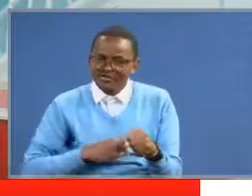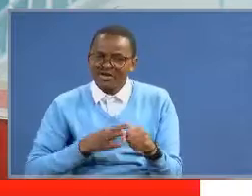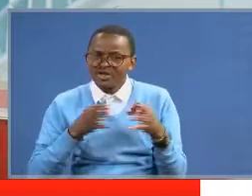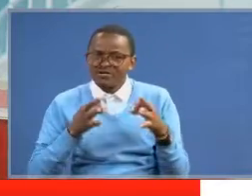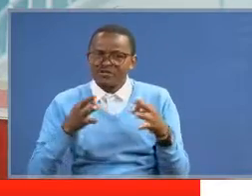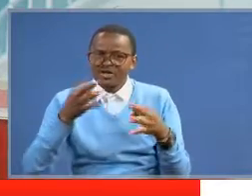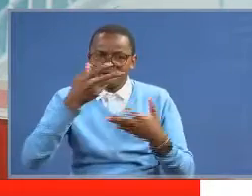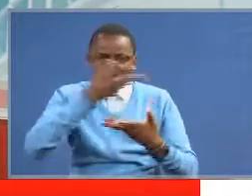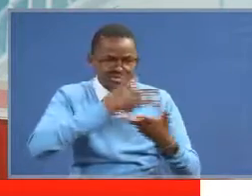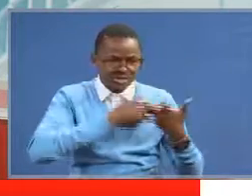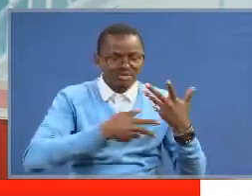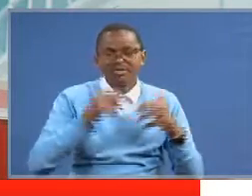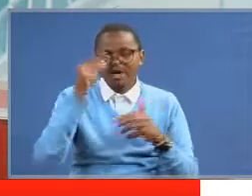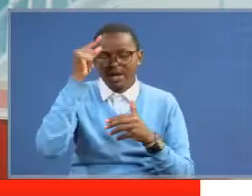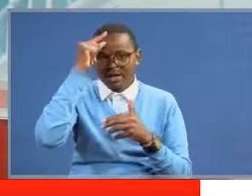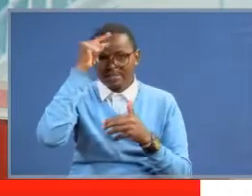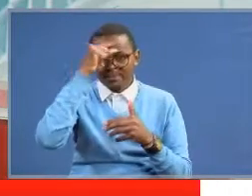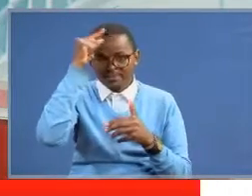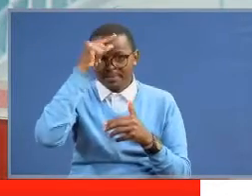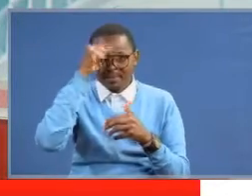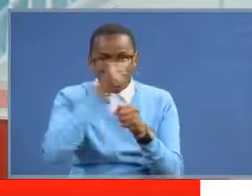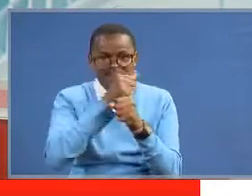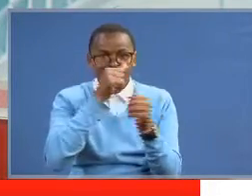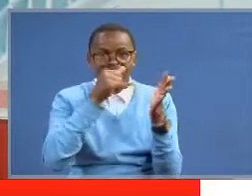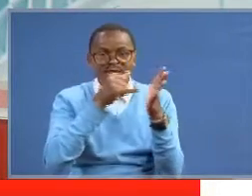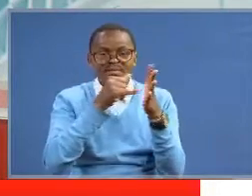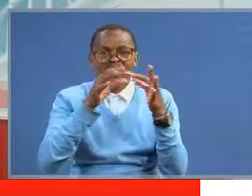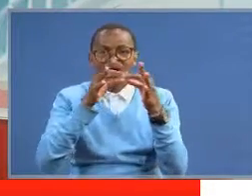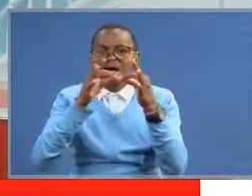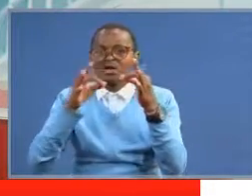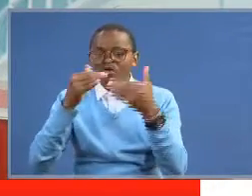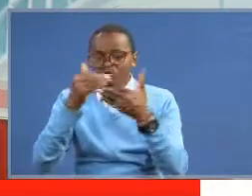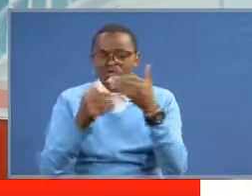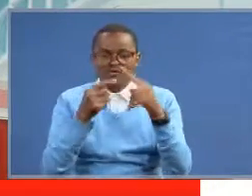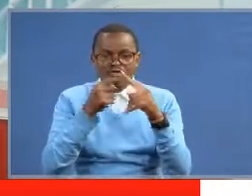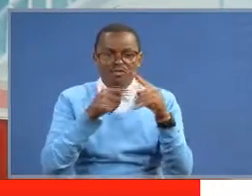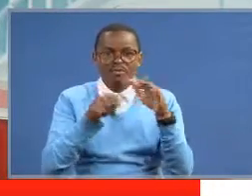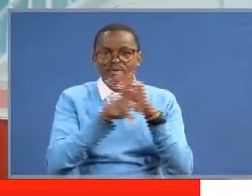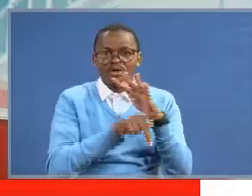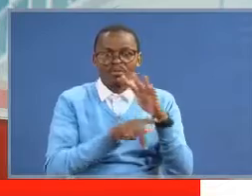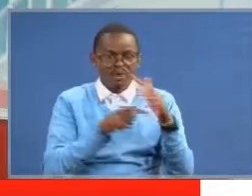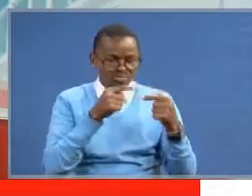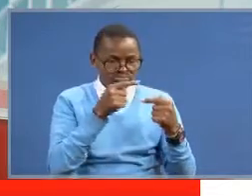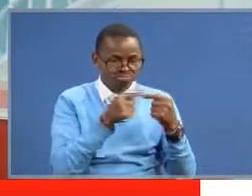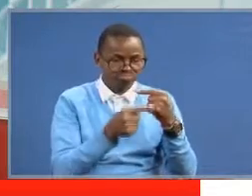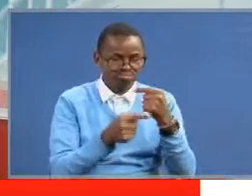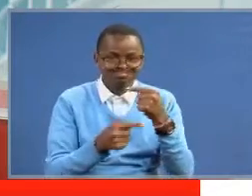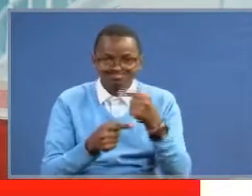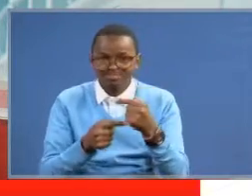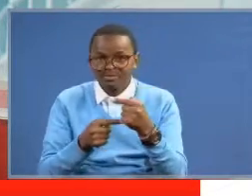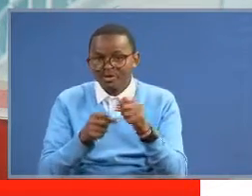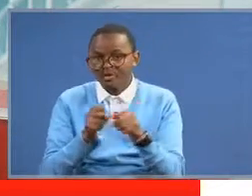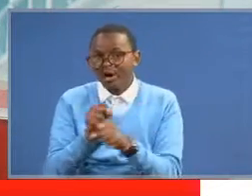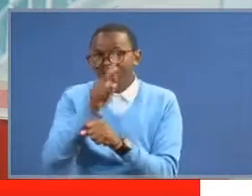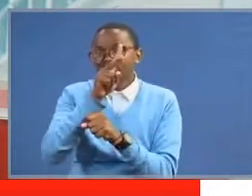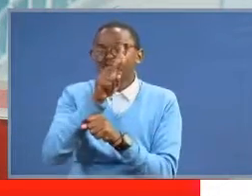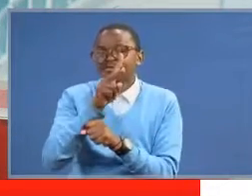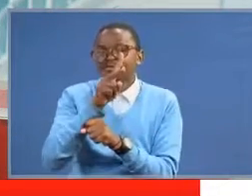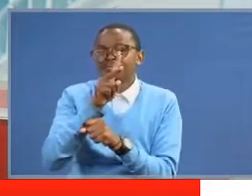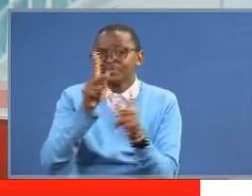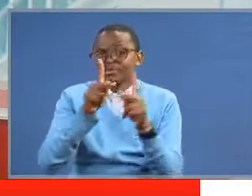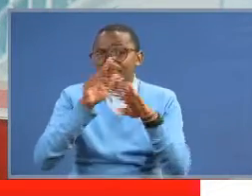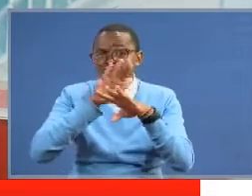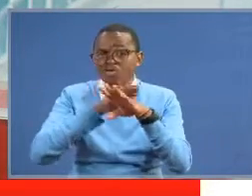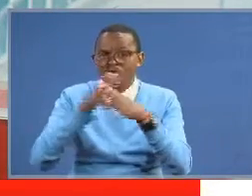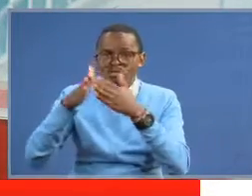we integrate, especially the government, make it like a long process from primary continuous to high school, it would be a very